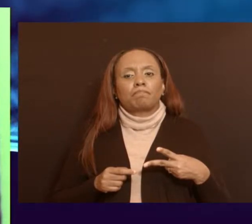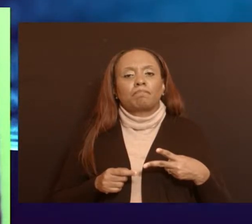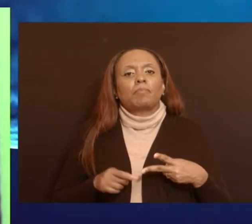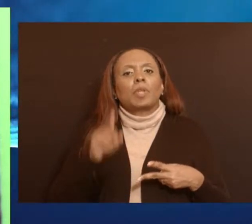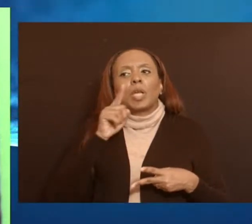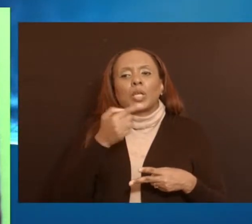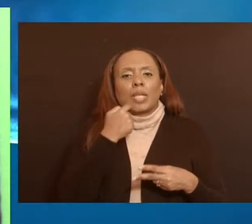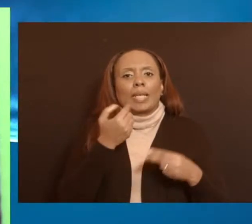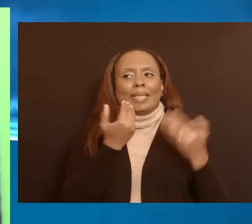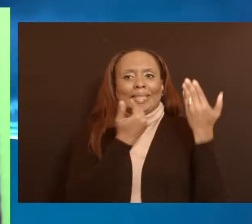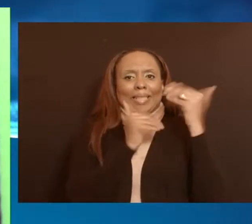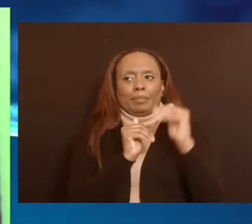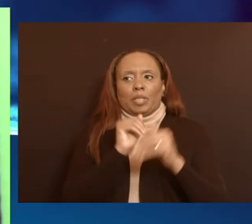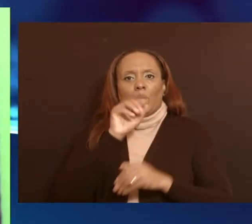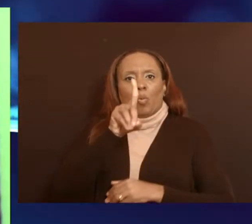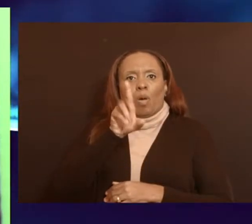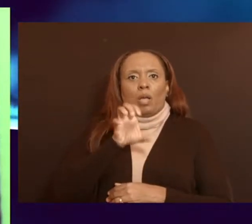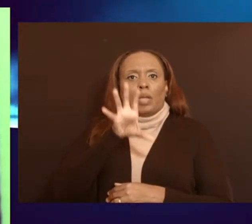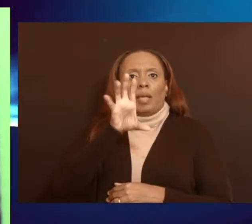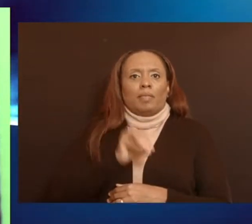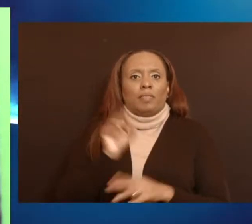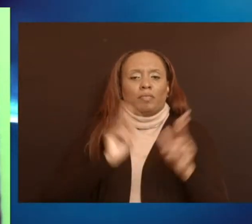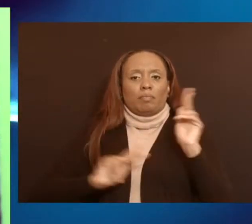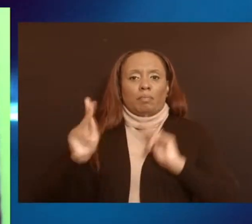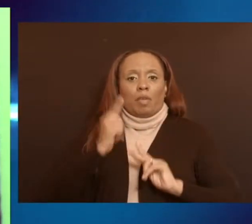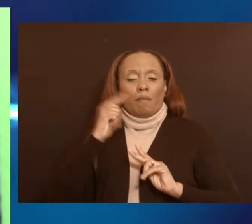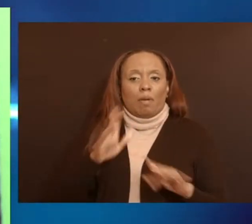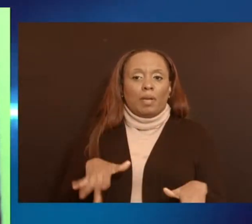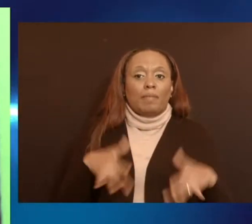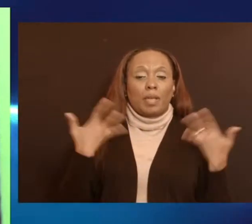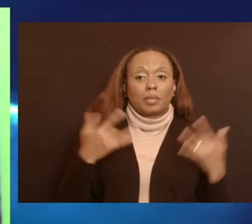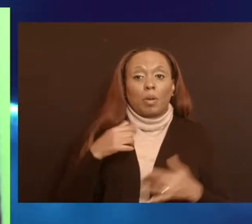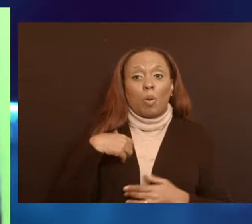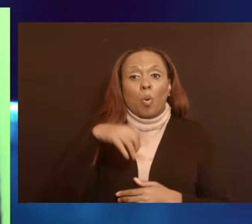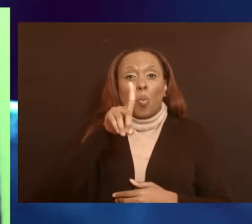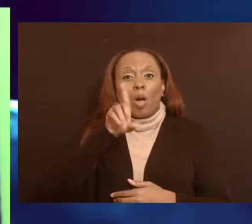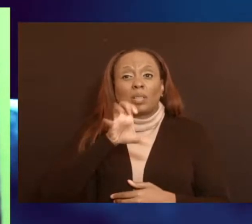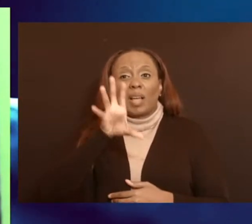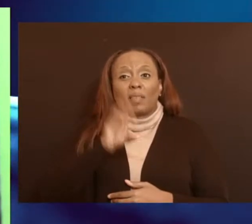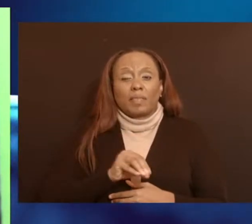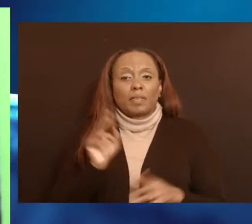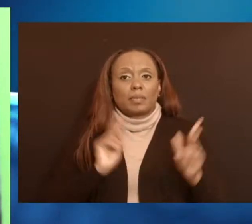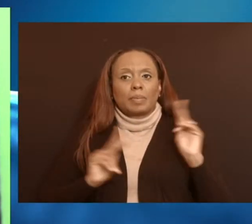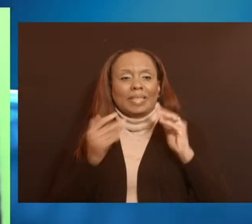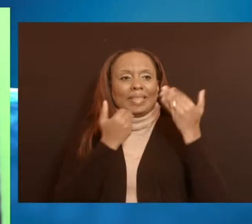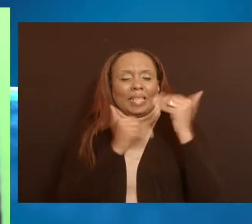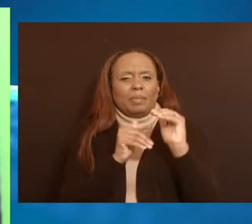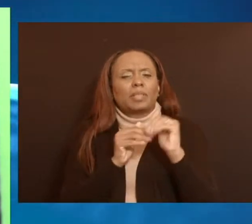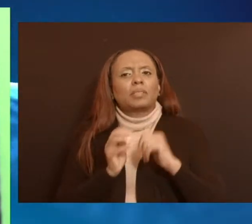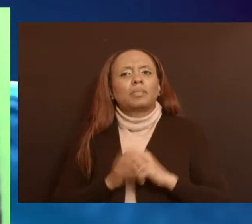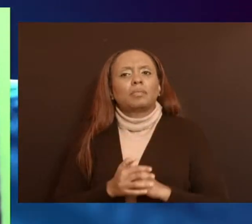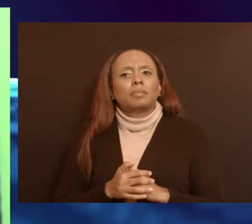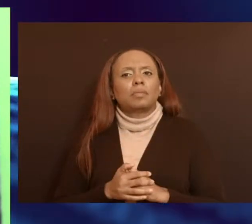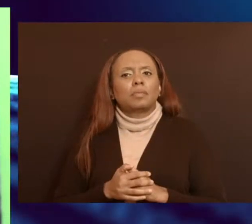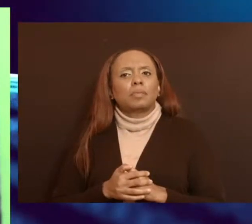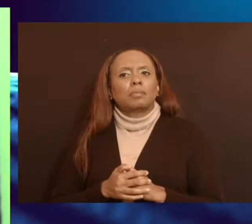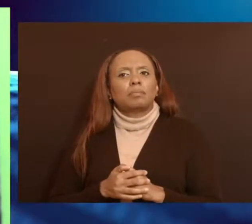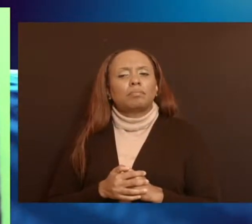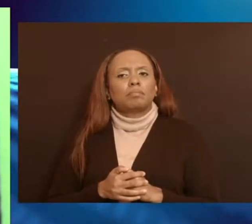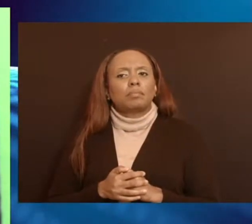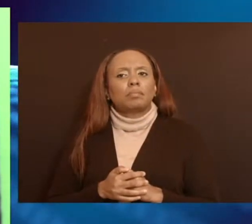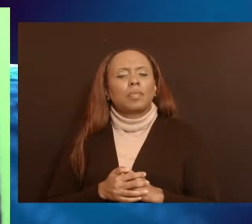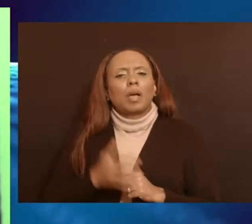we've reached for the events for those vaccinated. How did you all come up with that particular